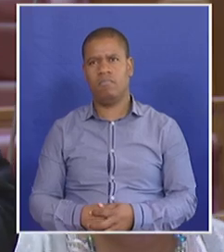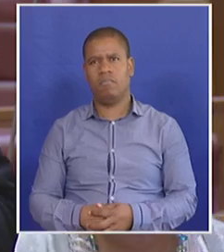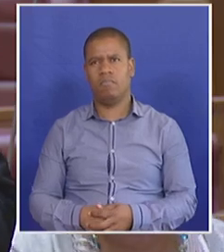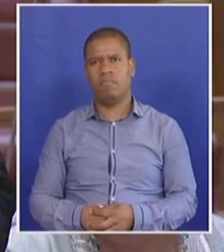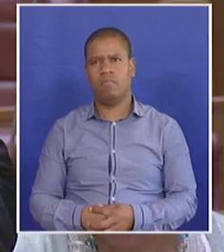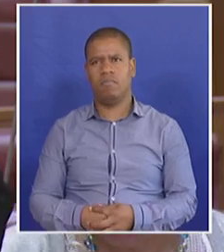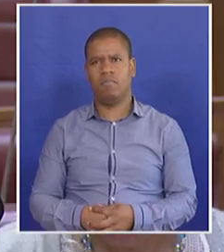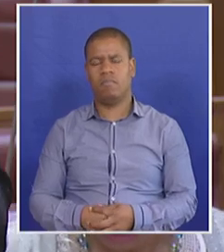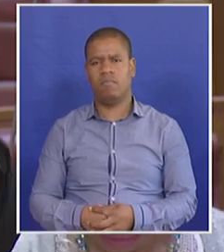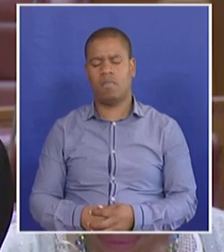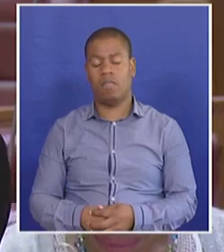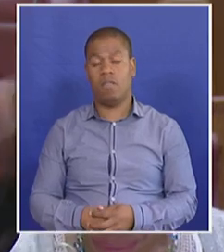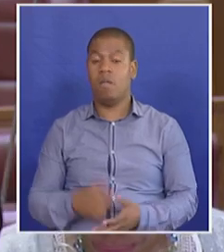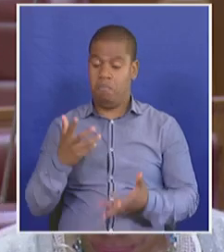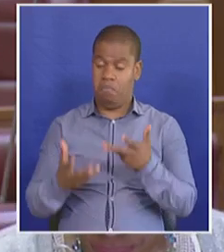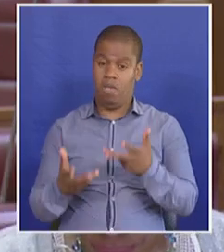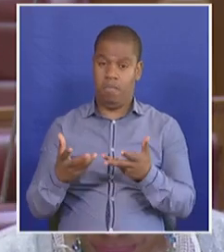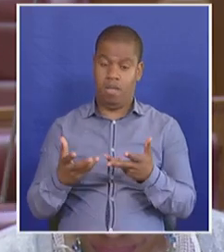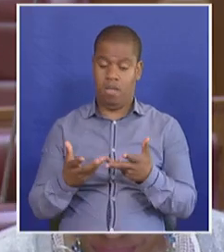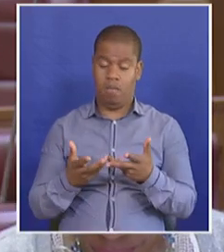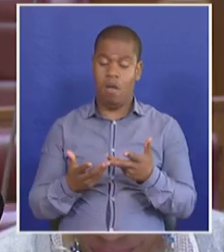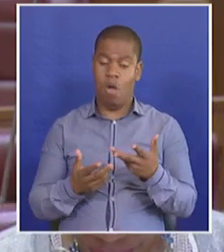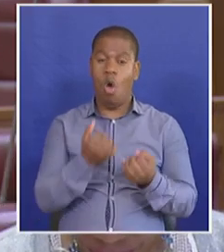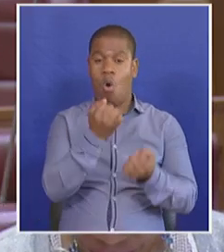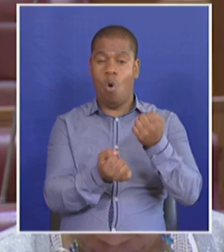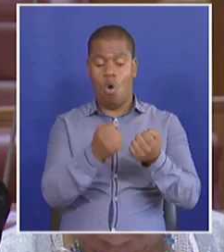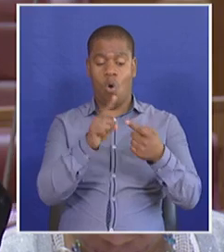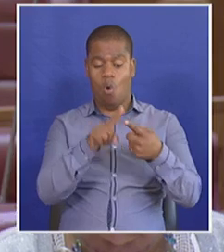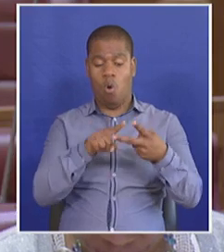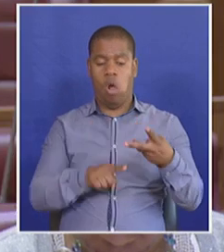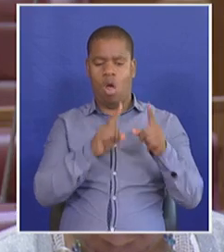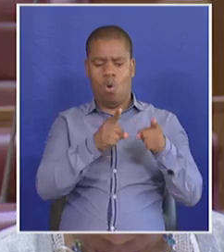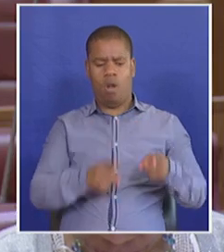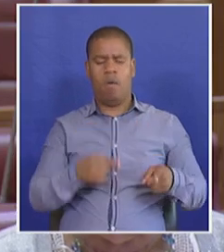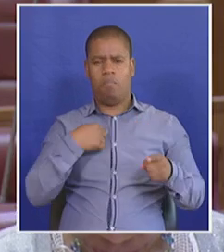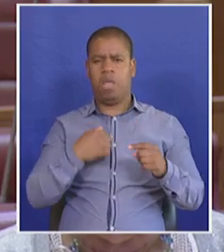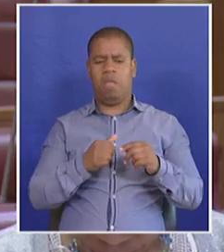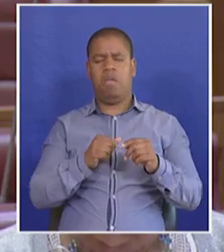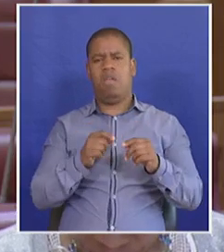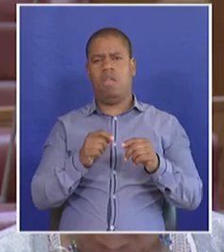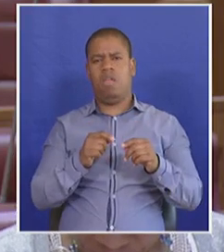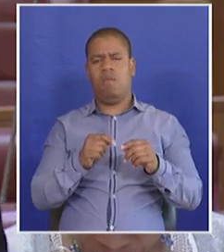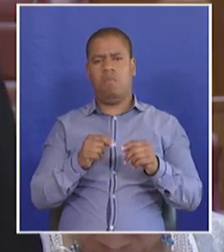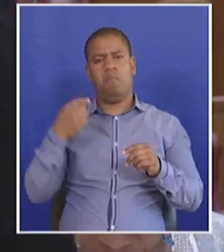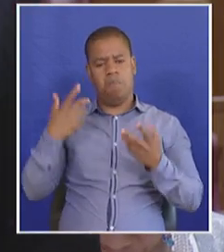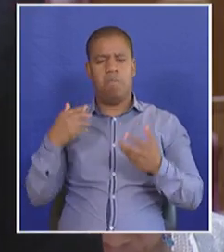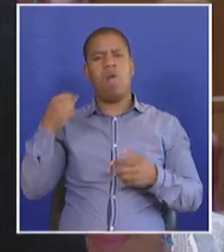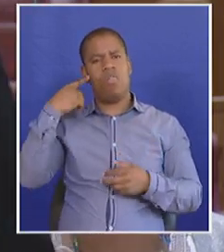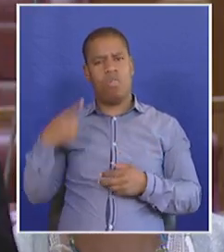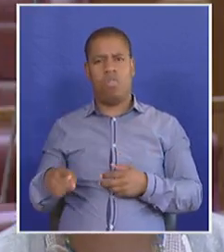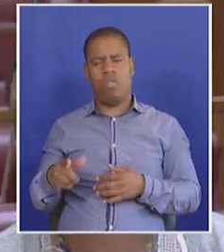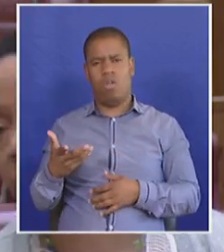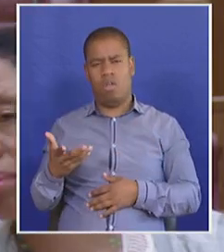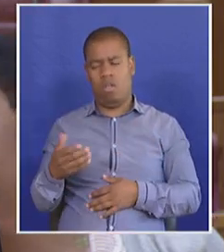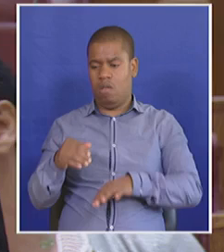I may not have been following all the court proceedings and so forth, but I don't recall, for instance, a submission anyway, whether